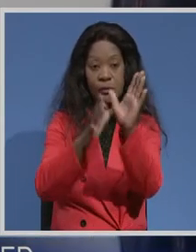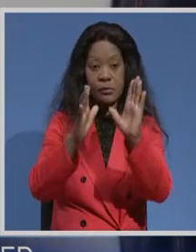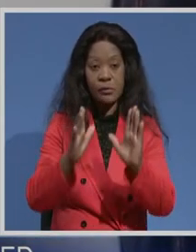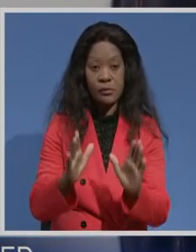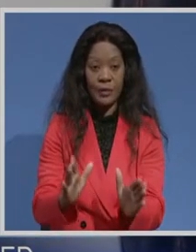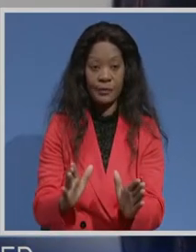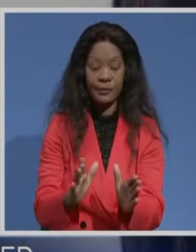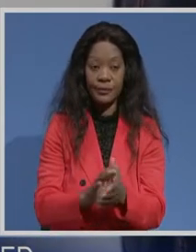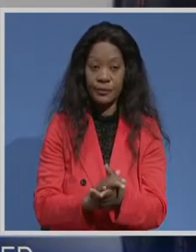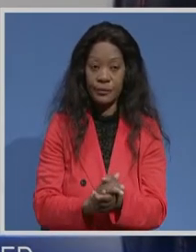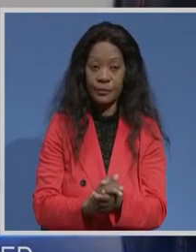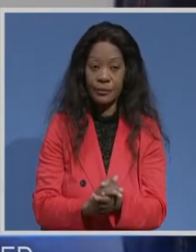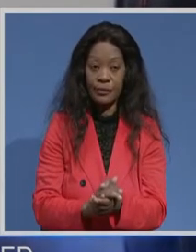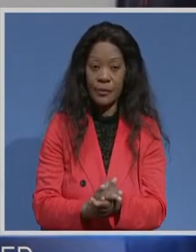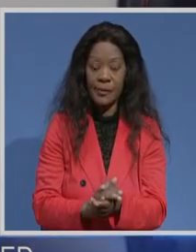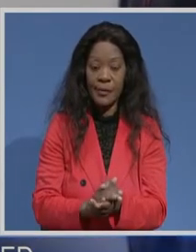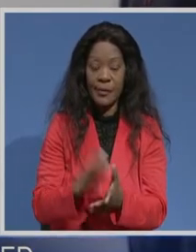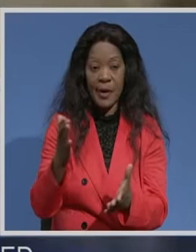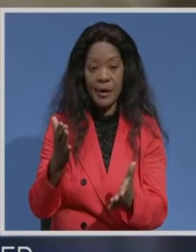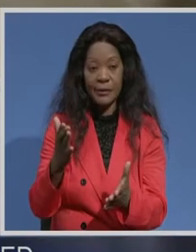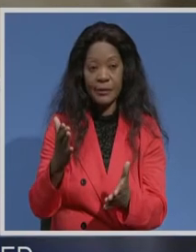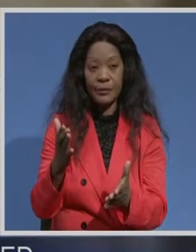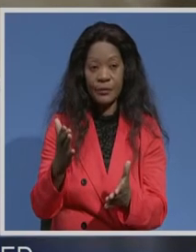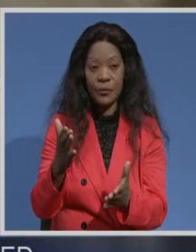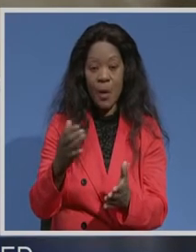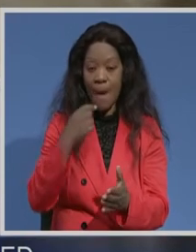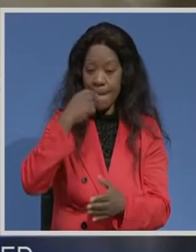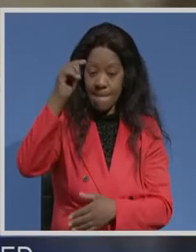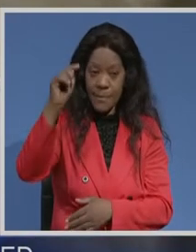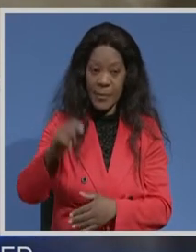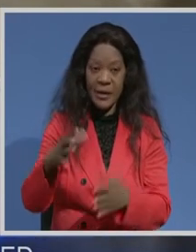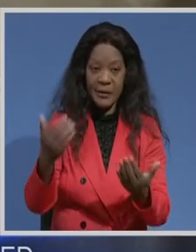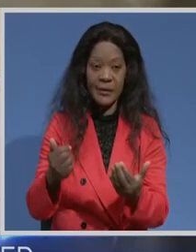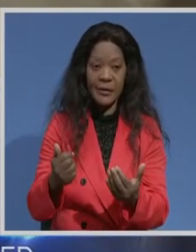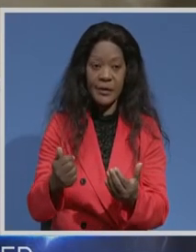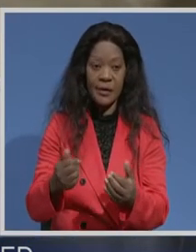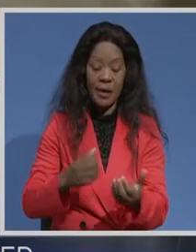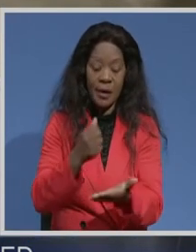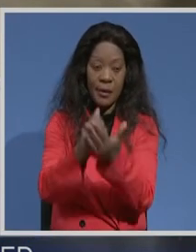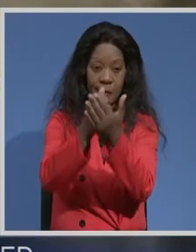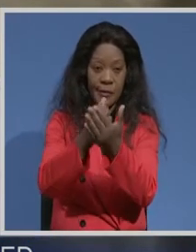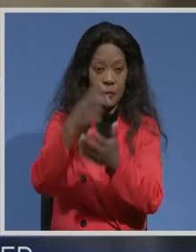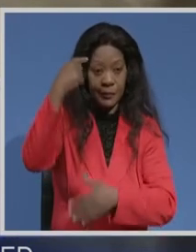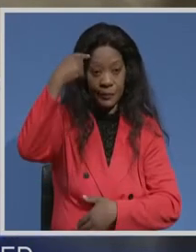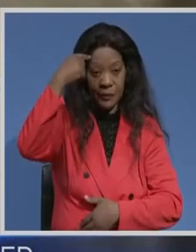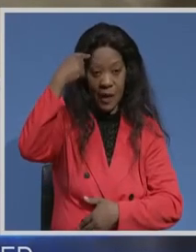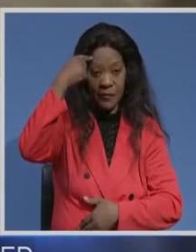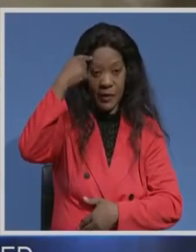on ODSs and HFCs, which should assist government in the control of